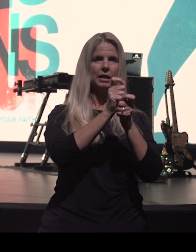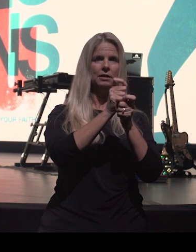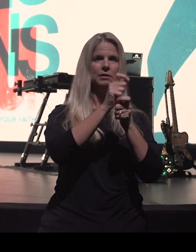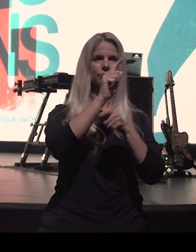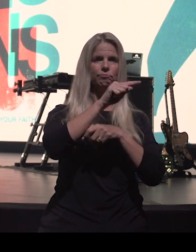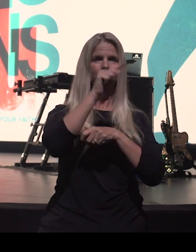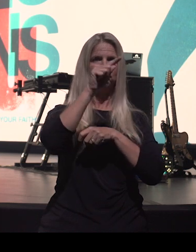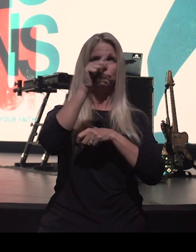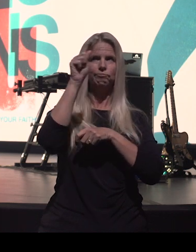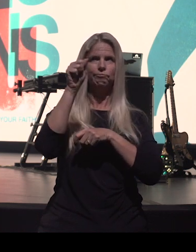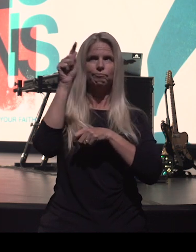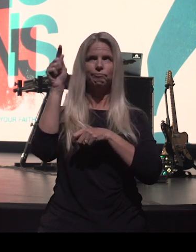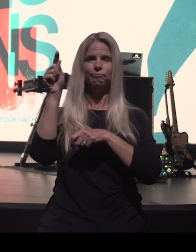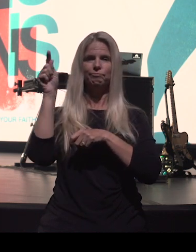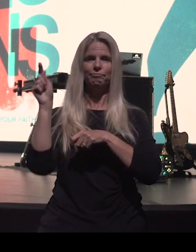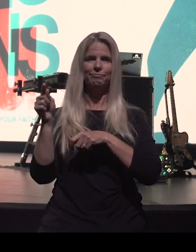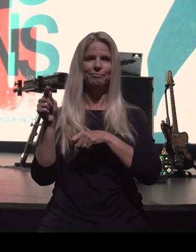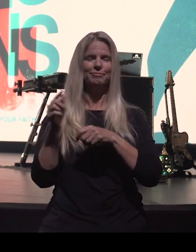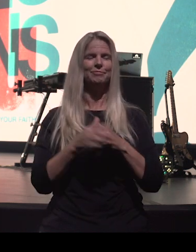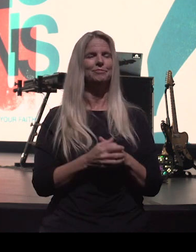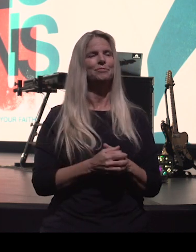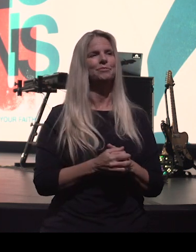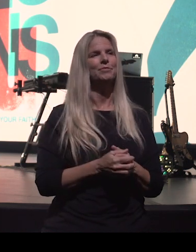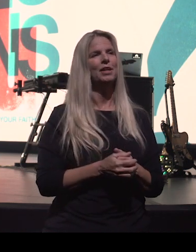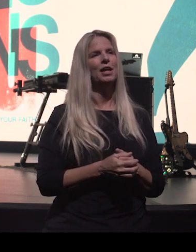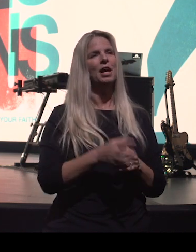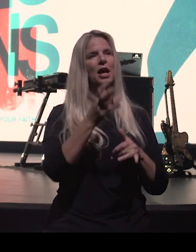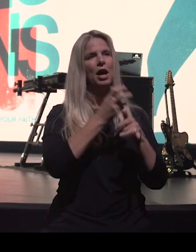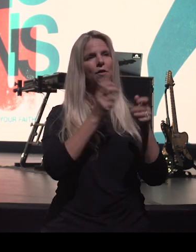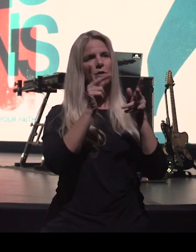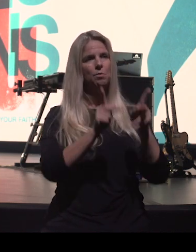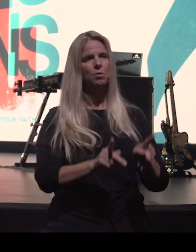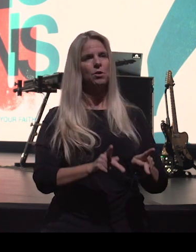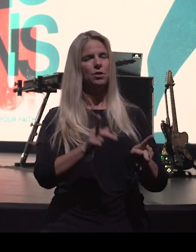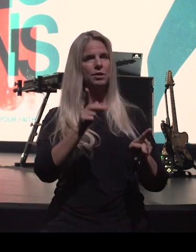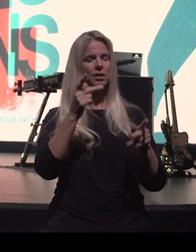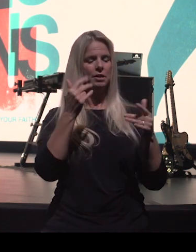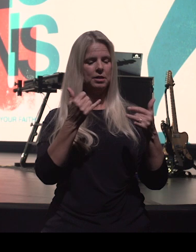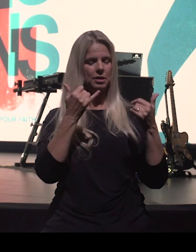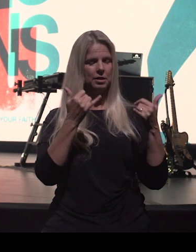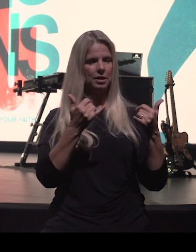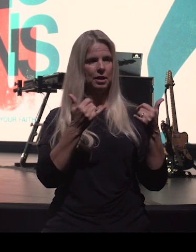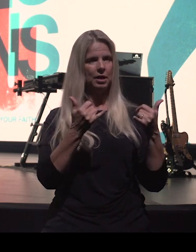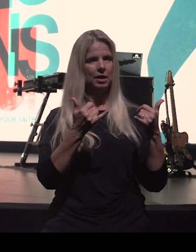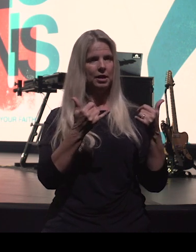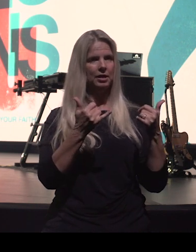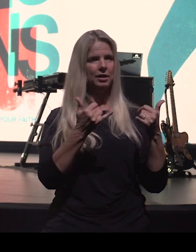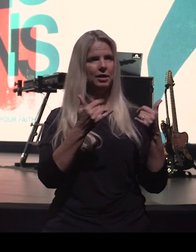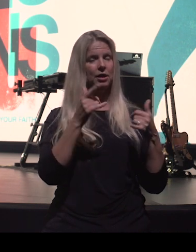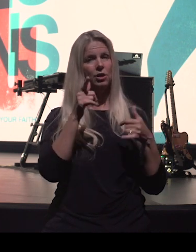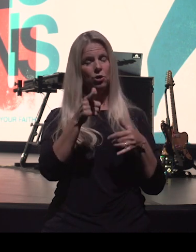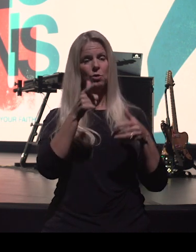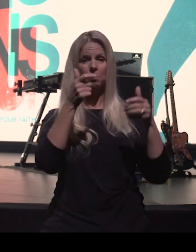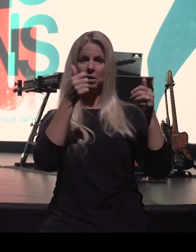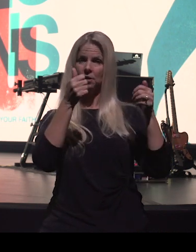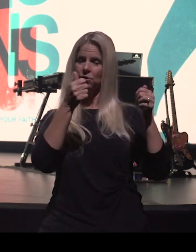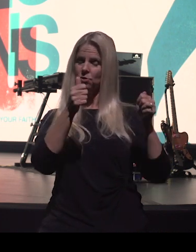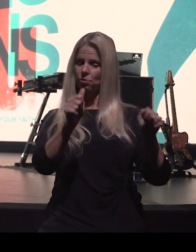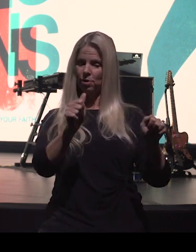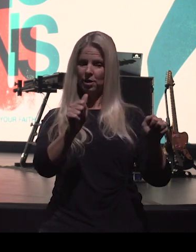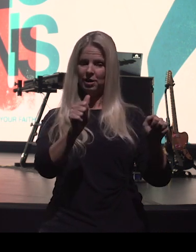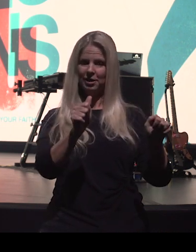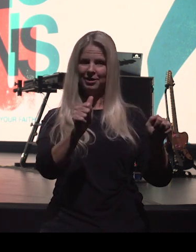we want that for every person. And what someone here needs to hear is that you have been trying, you have